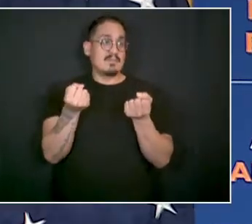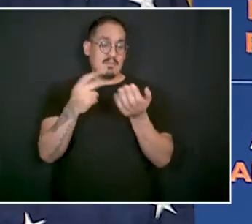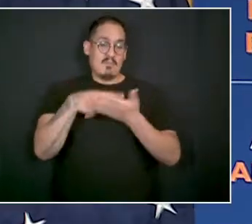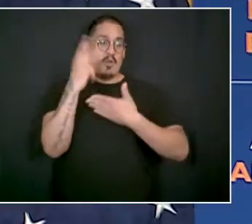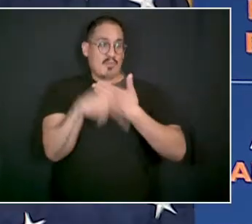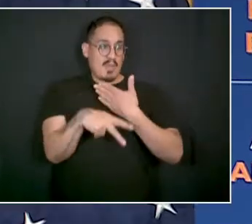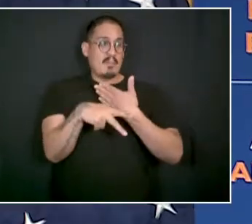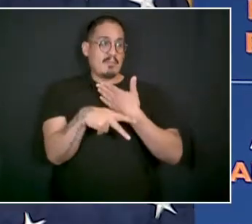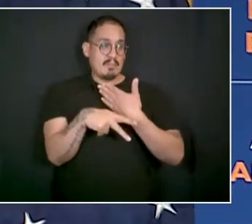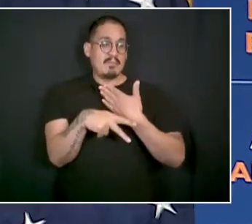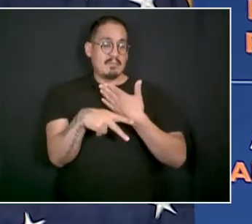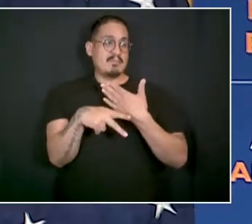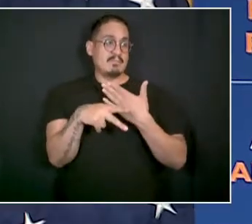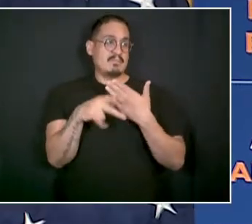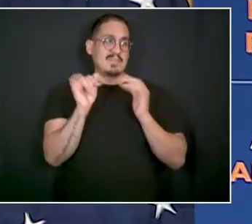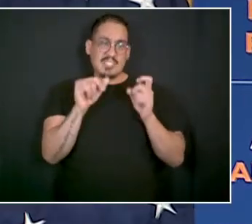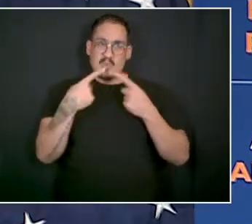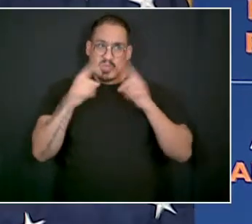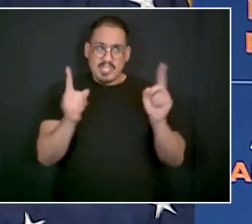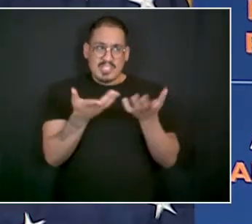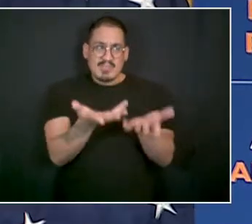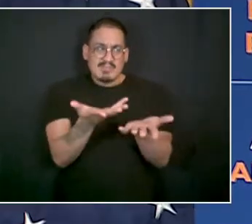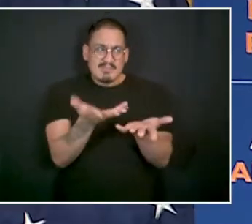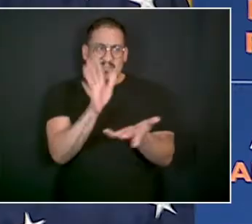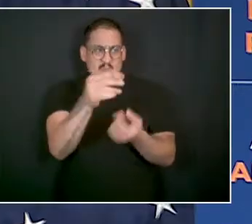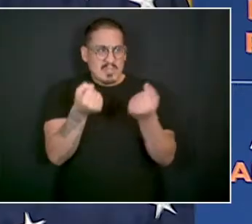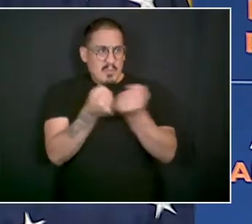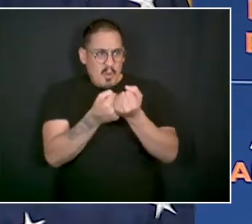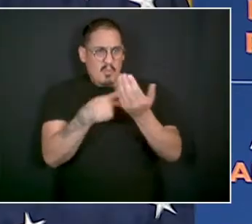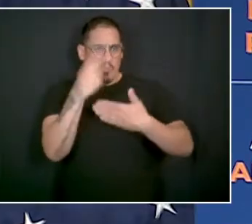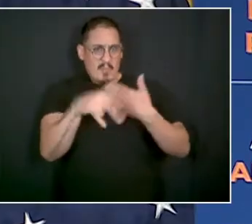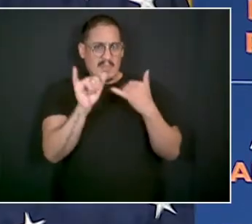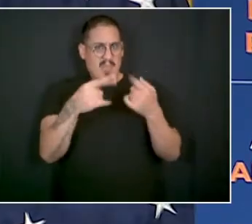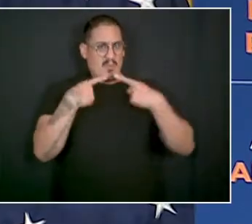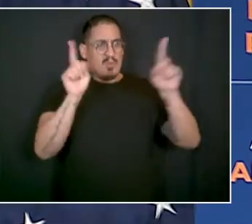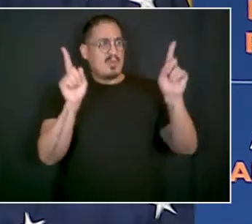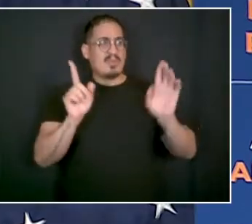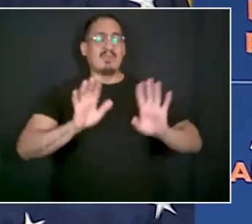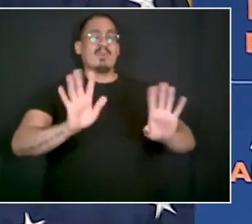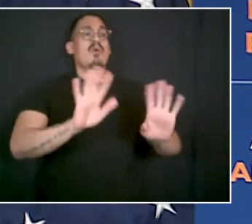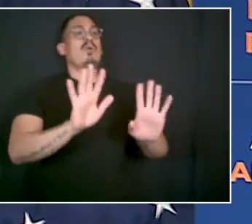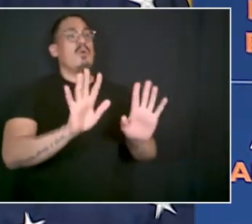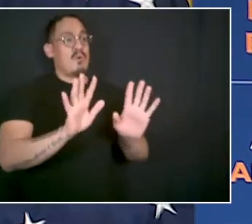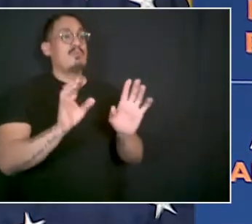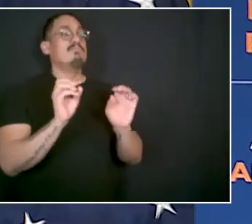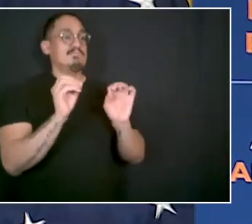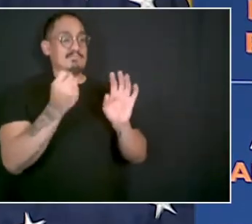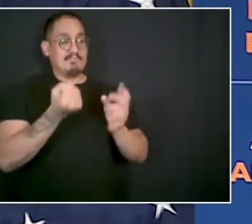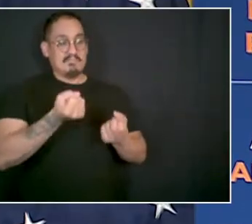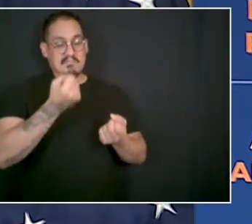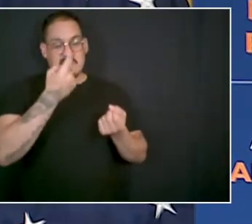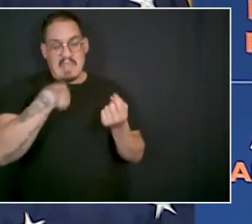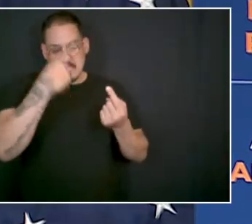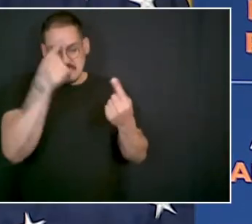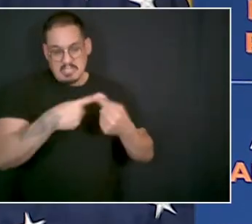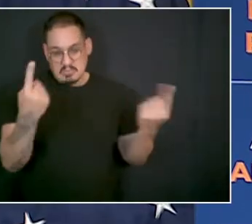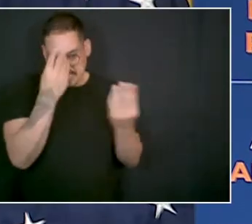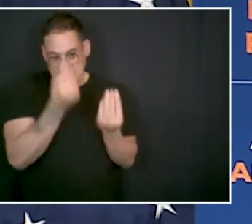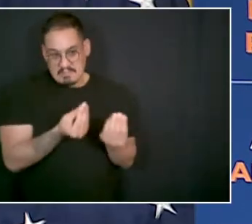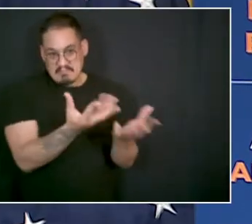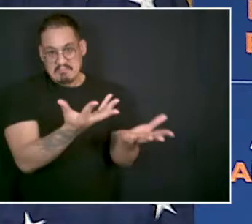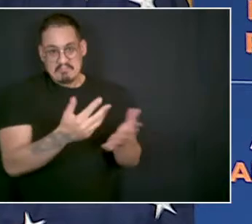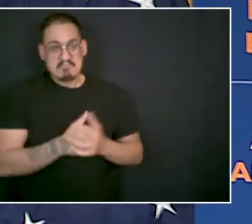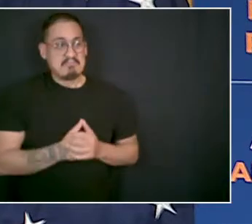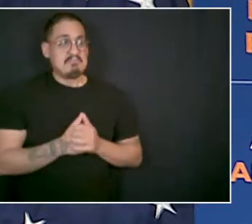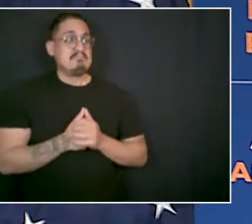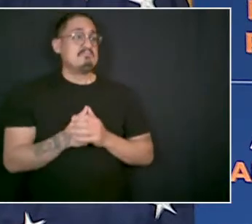with them. We have been very clear on involuntary removal, and the numbers are clear. The report